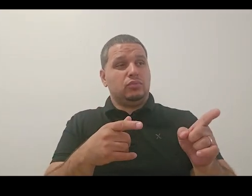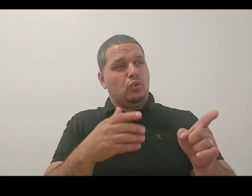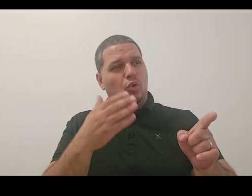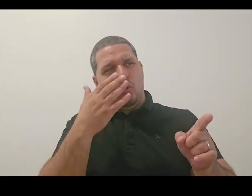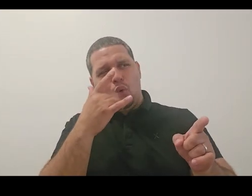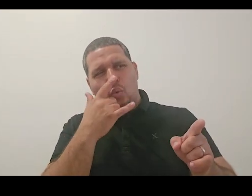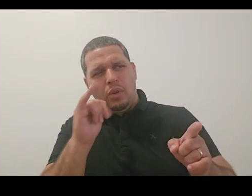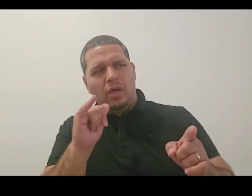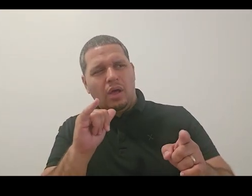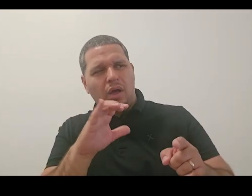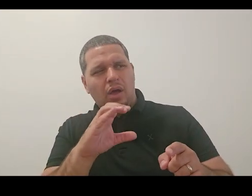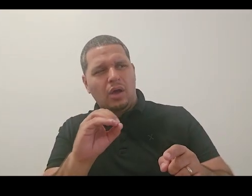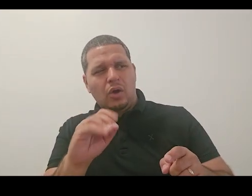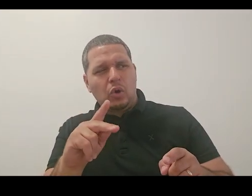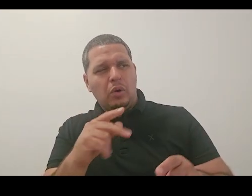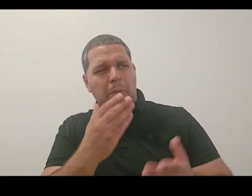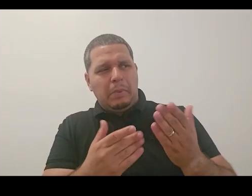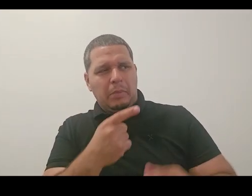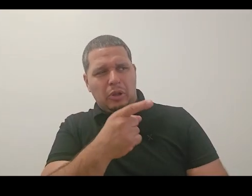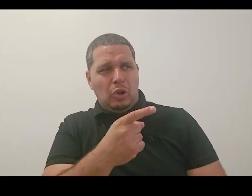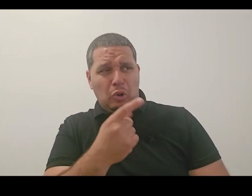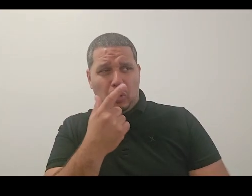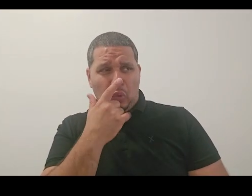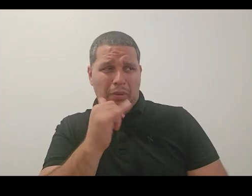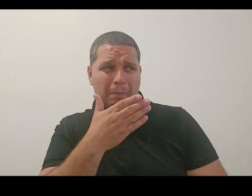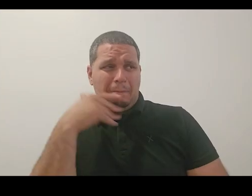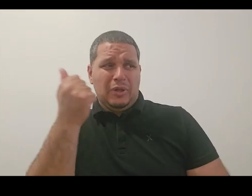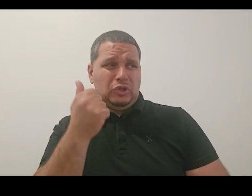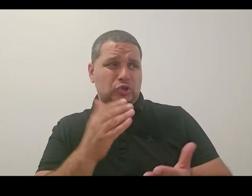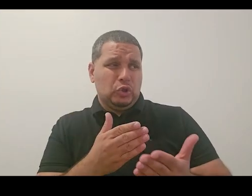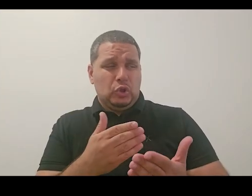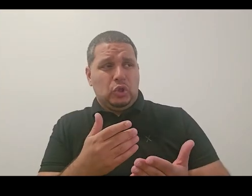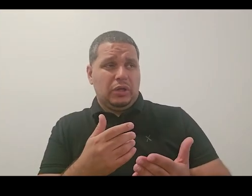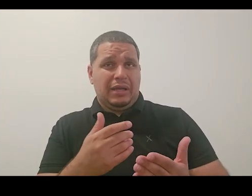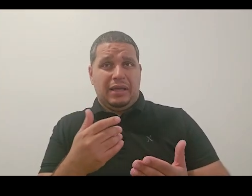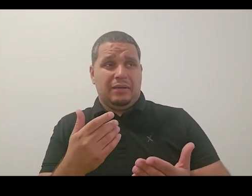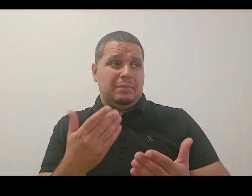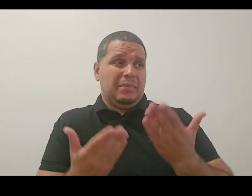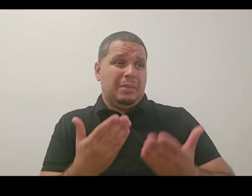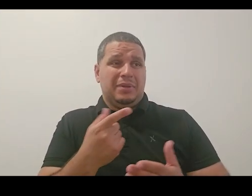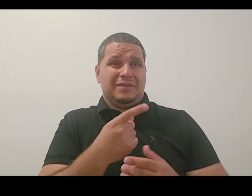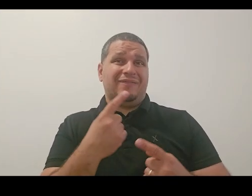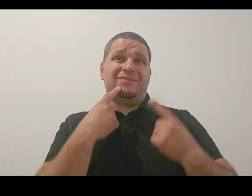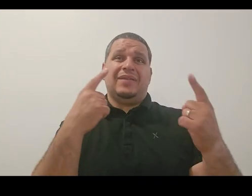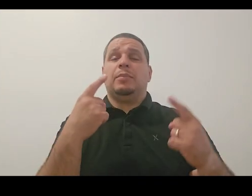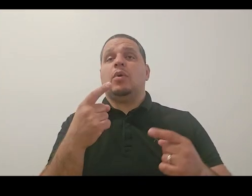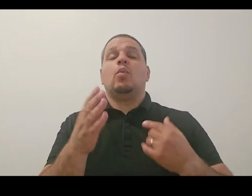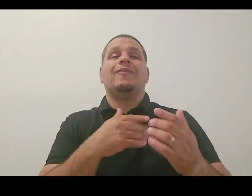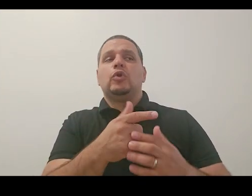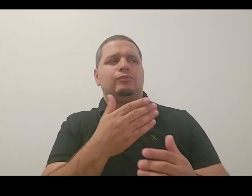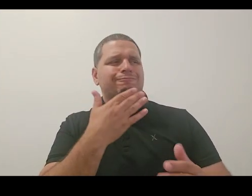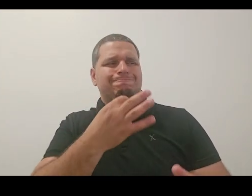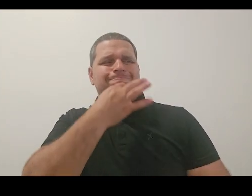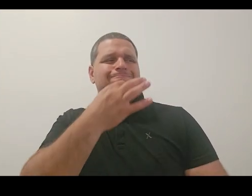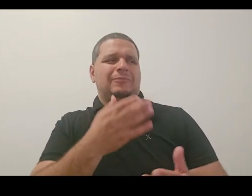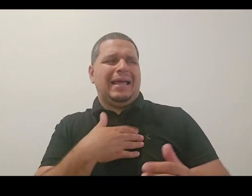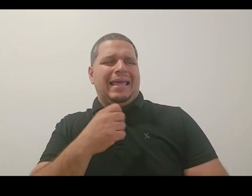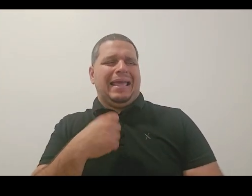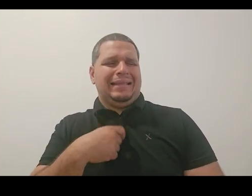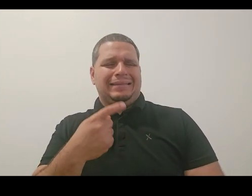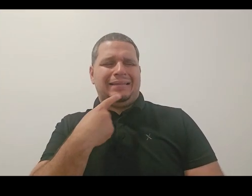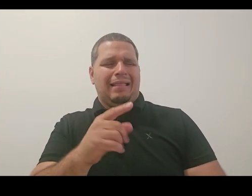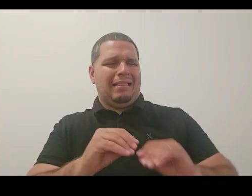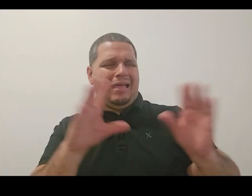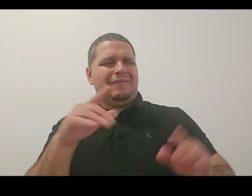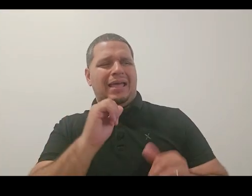a person who looks like a cook walking down the street, and maybe they look like the best cook, that I've ever seen, and maybe it's even a famous cook. They're just